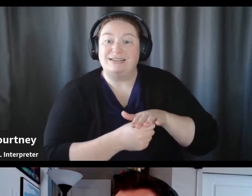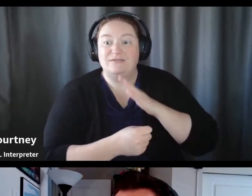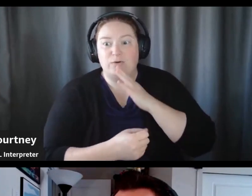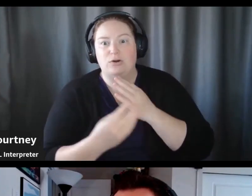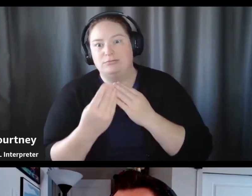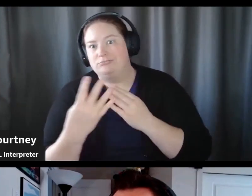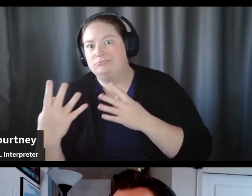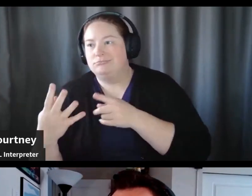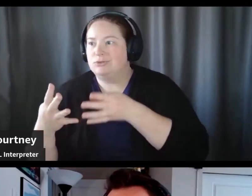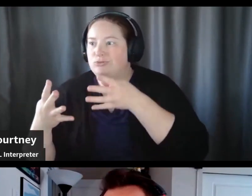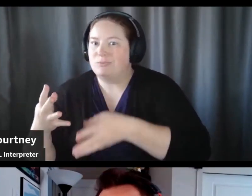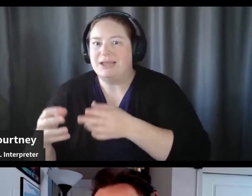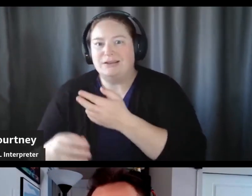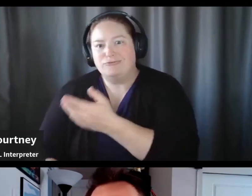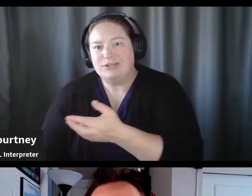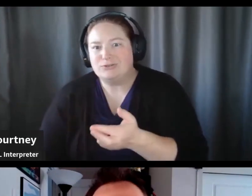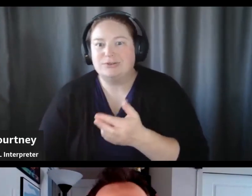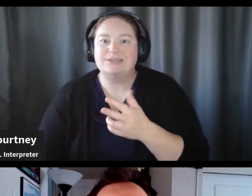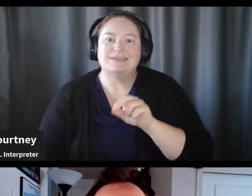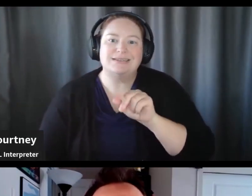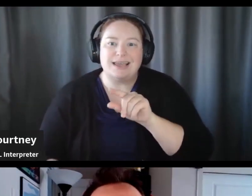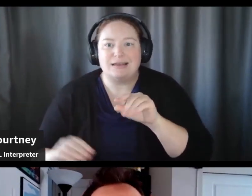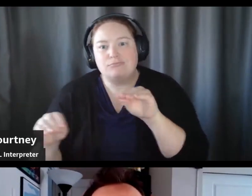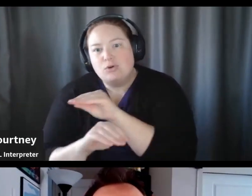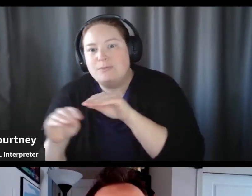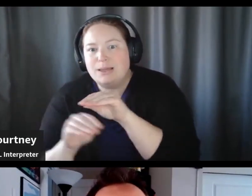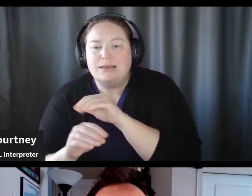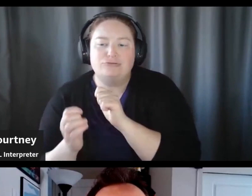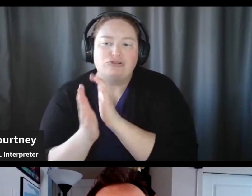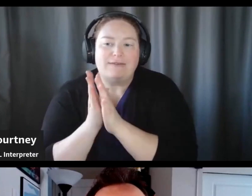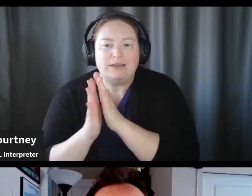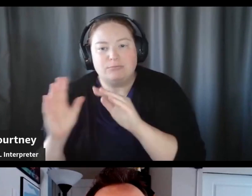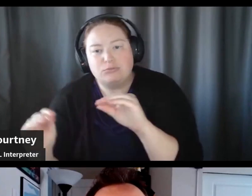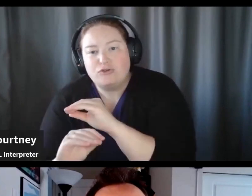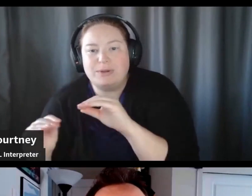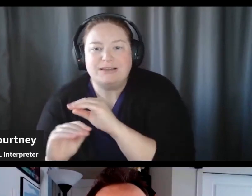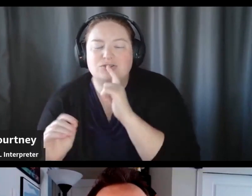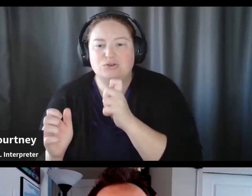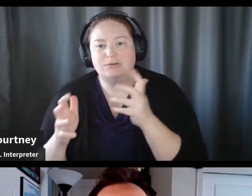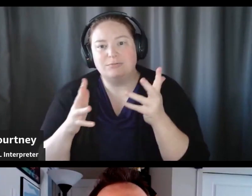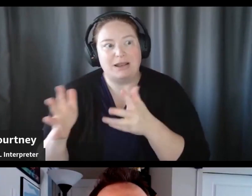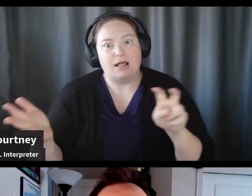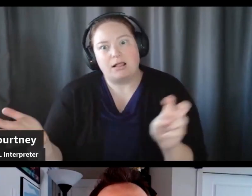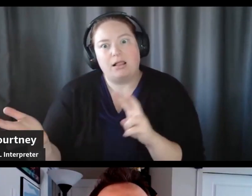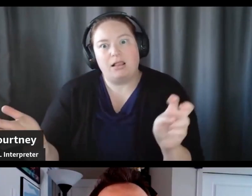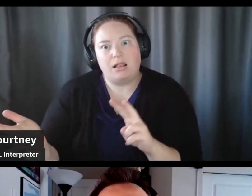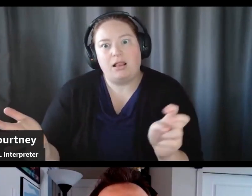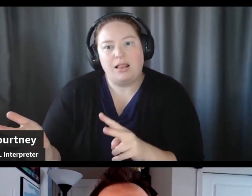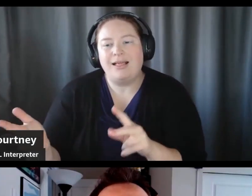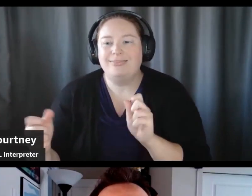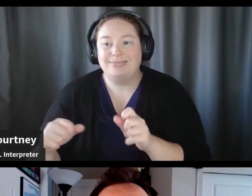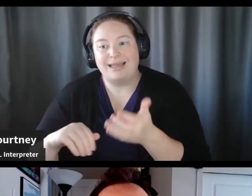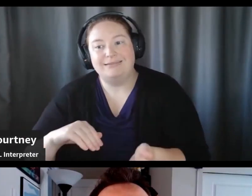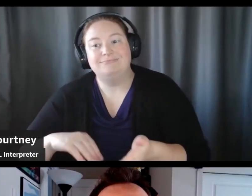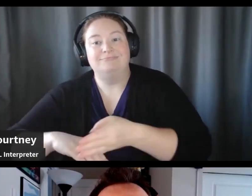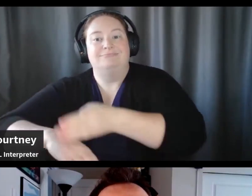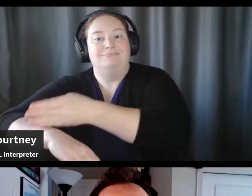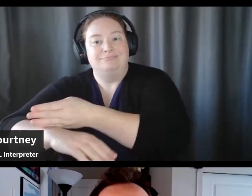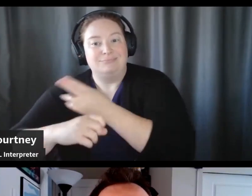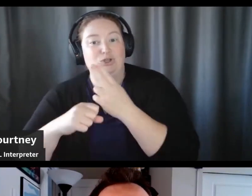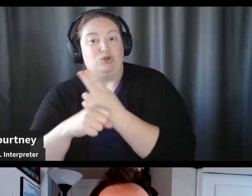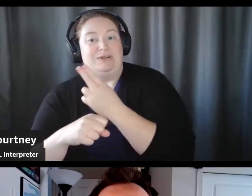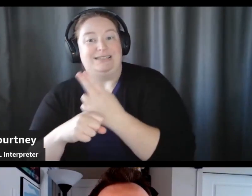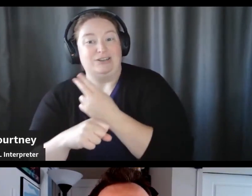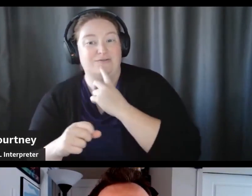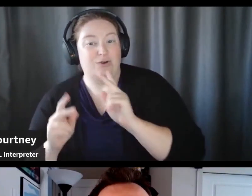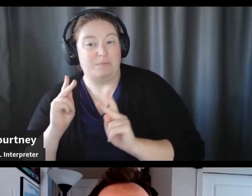is movement of data, there is movement of traffic to the remaining resources, and that increases the utilization. So people